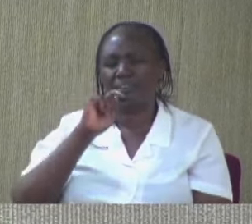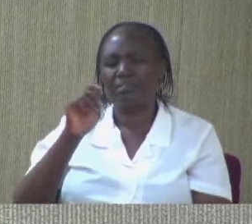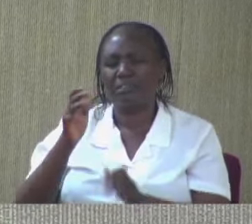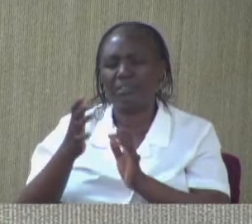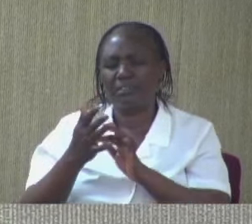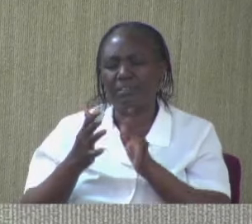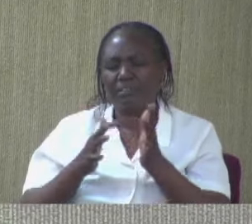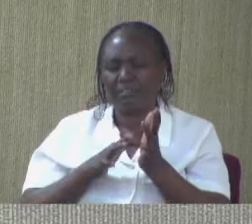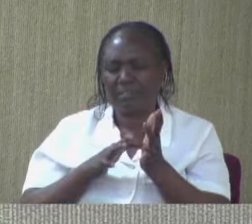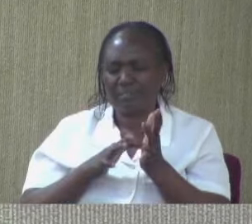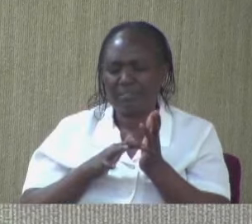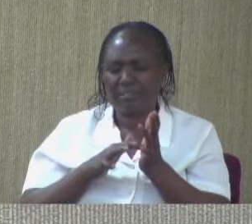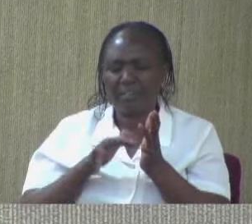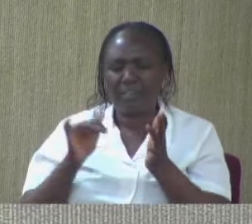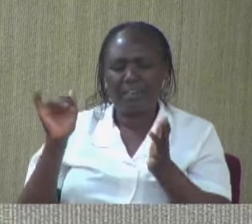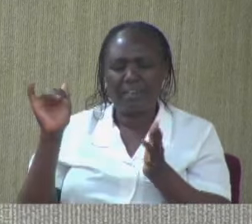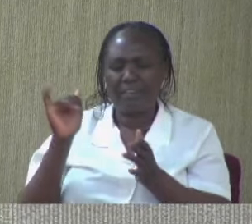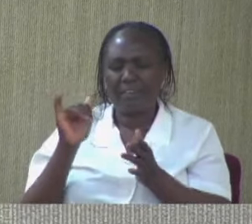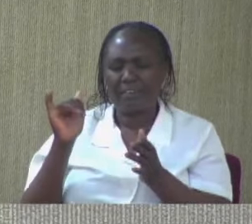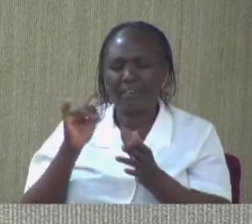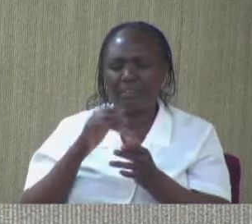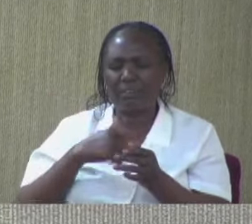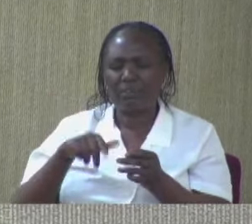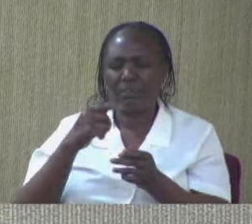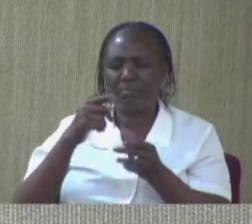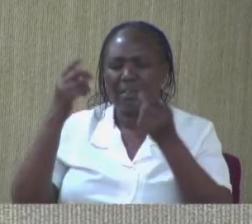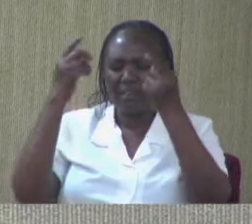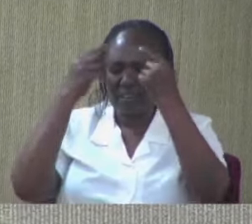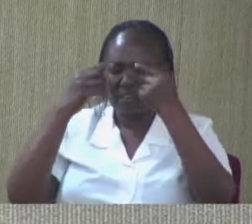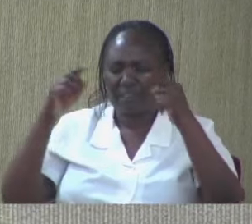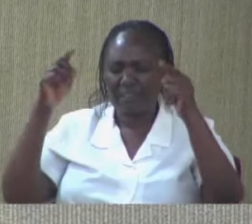Jesus, that we may prosper.